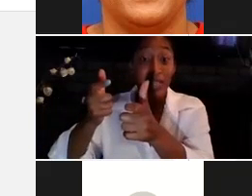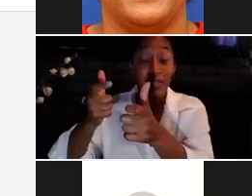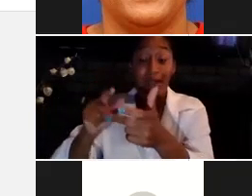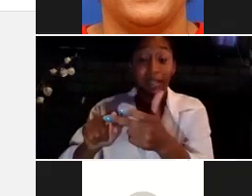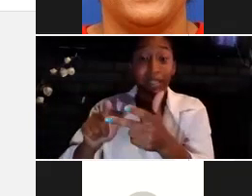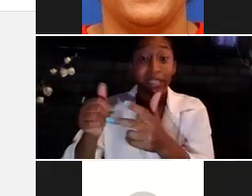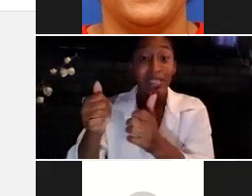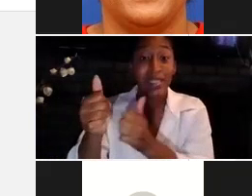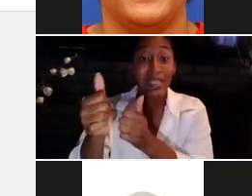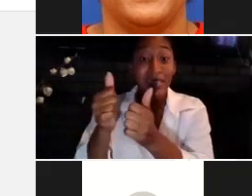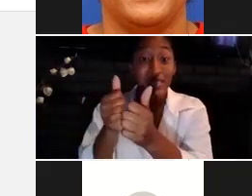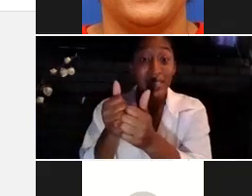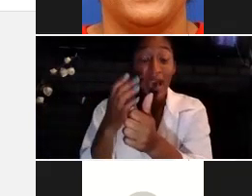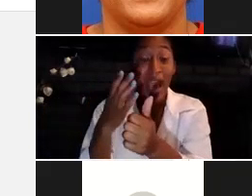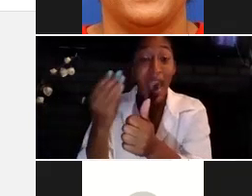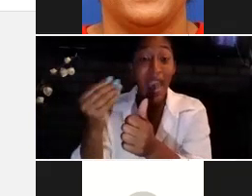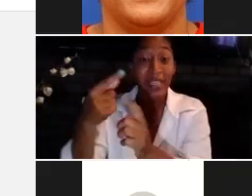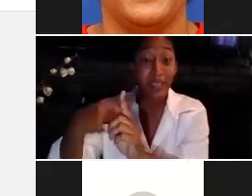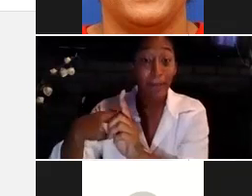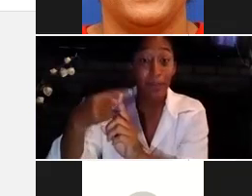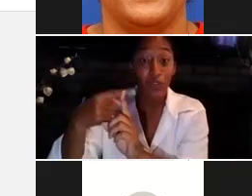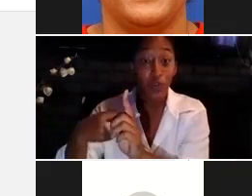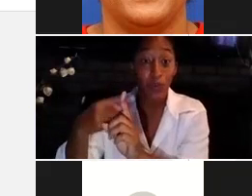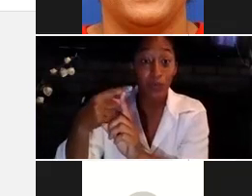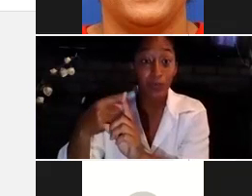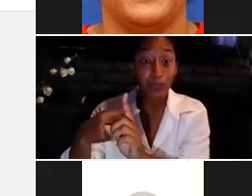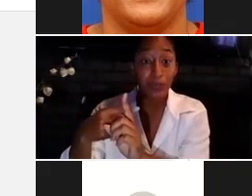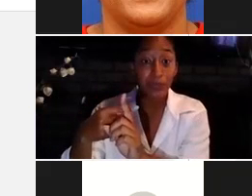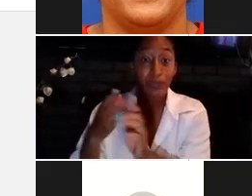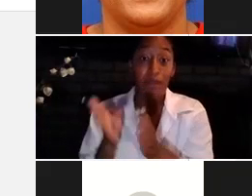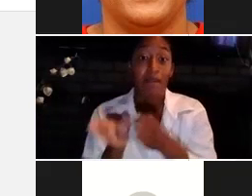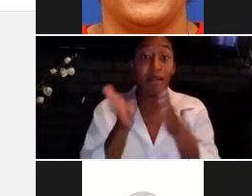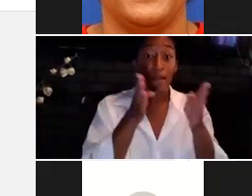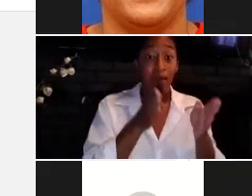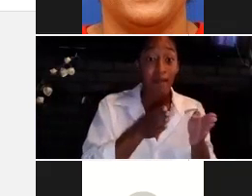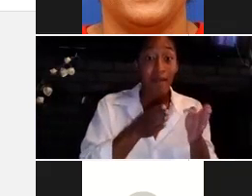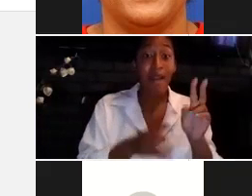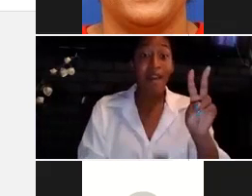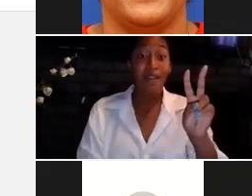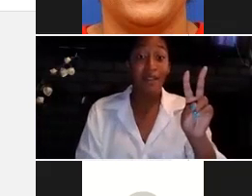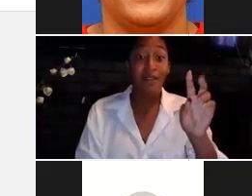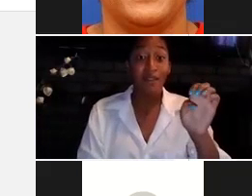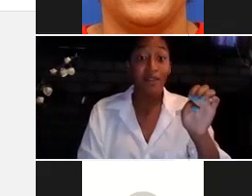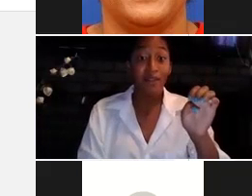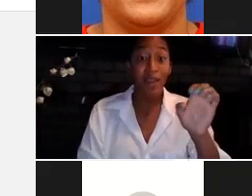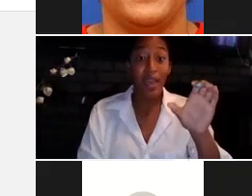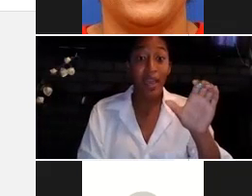A vector, on the other hand, is a quantity that has both magnitude and